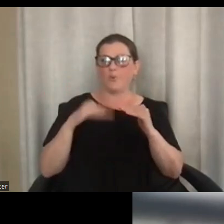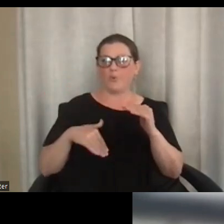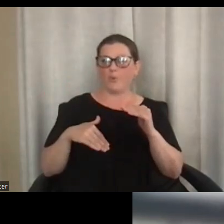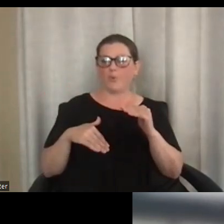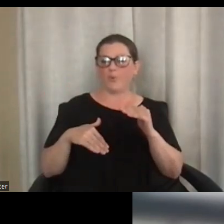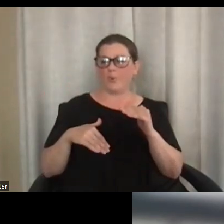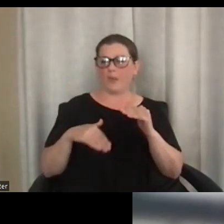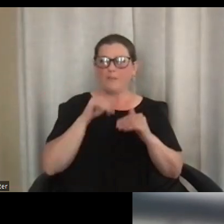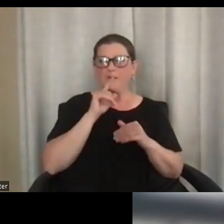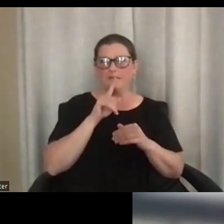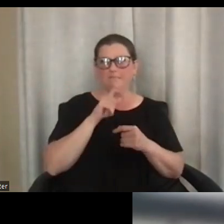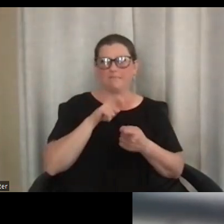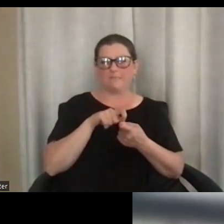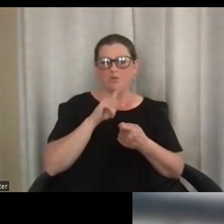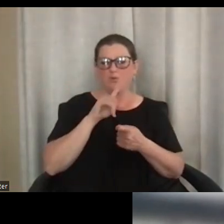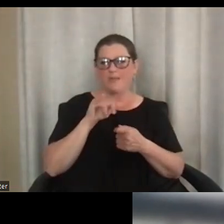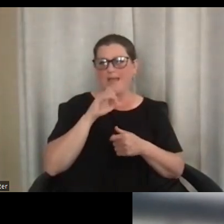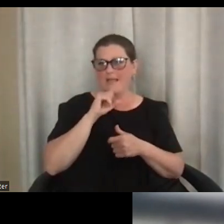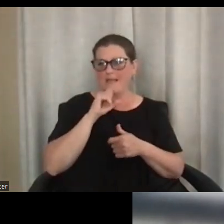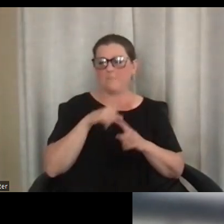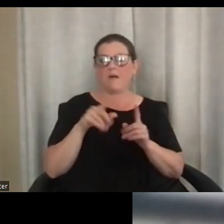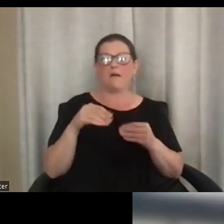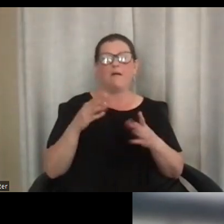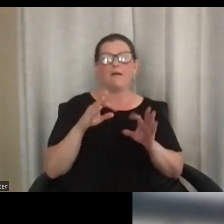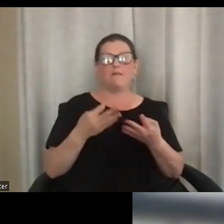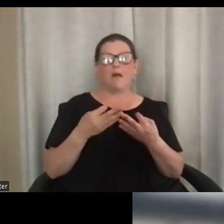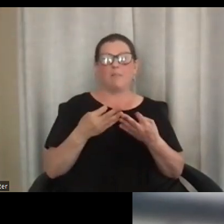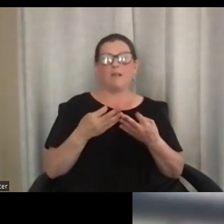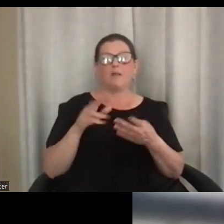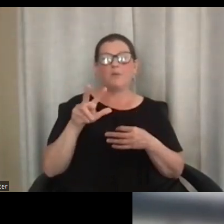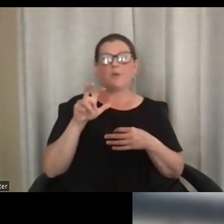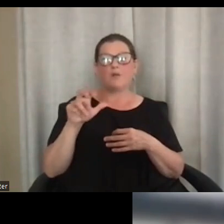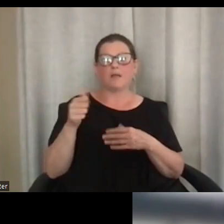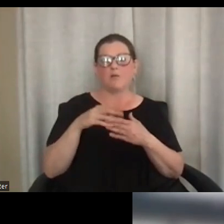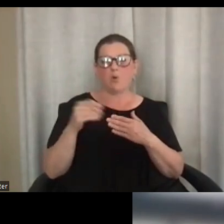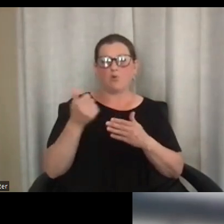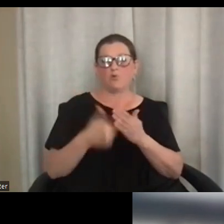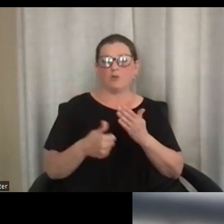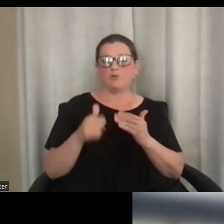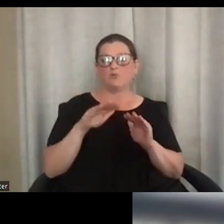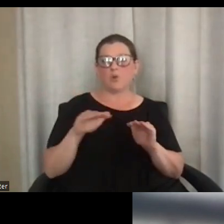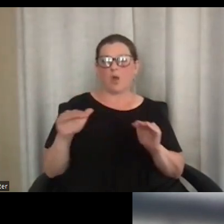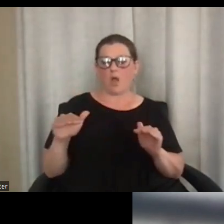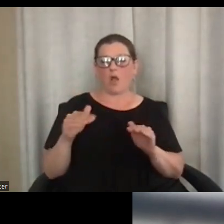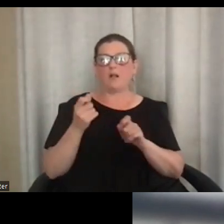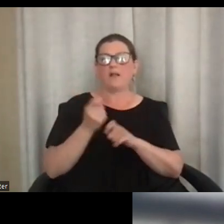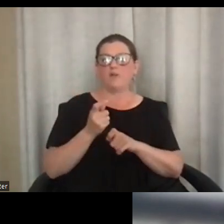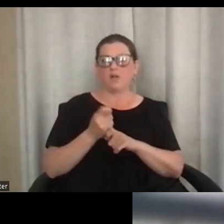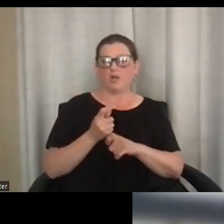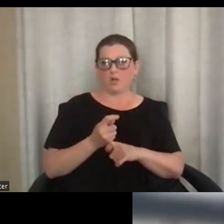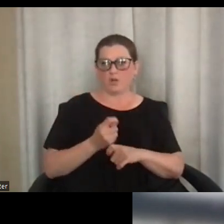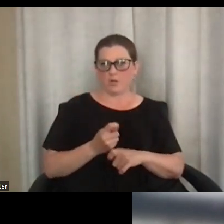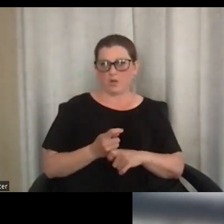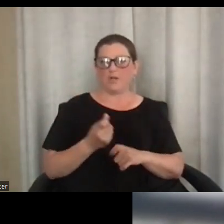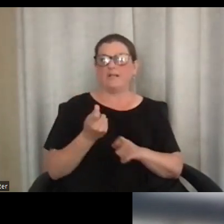not entirely sure, but it gives families a roughly $310 per child per year, and next year will go